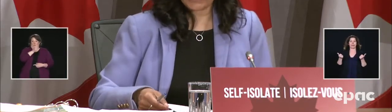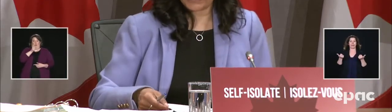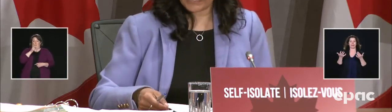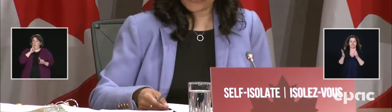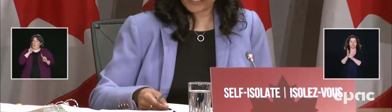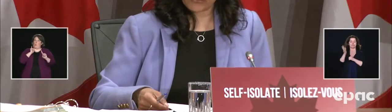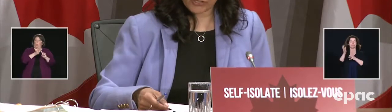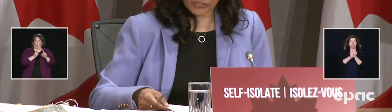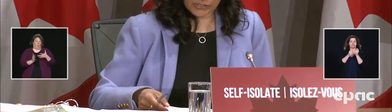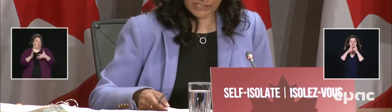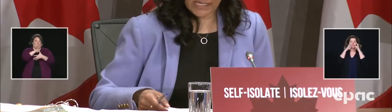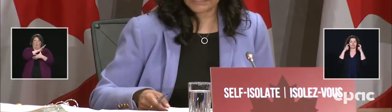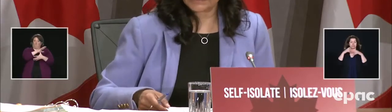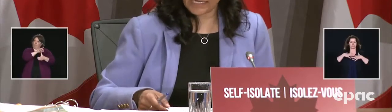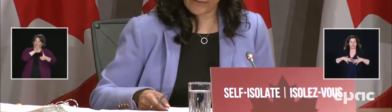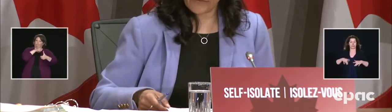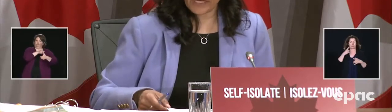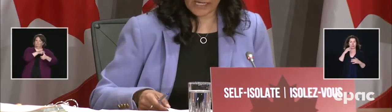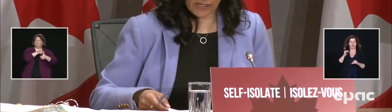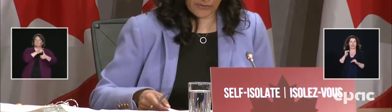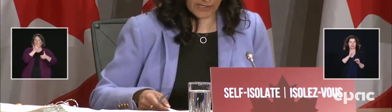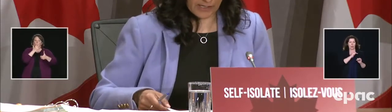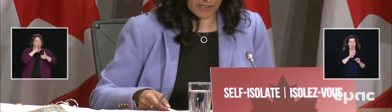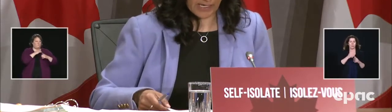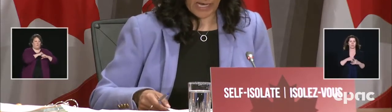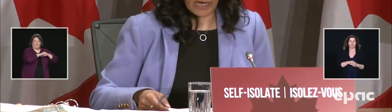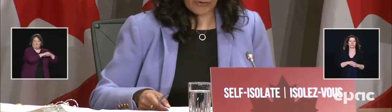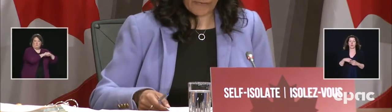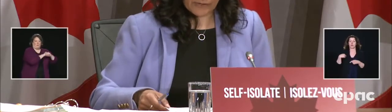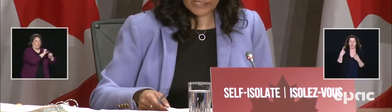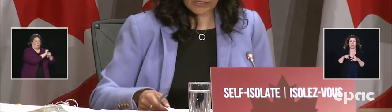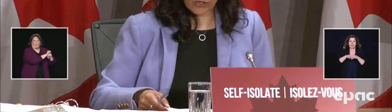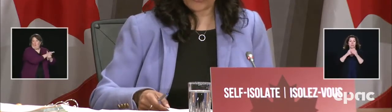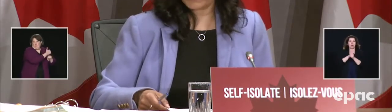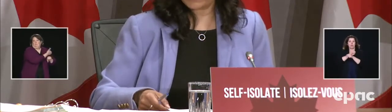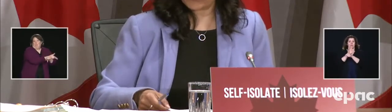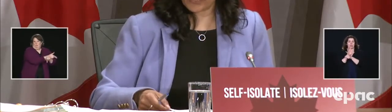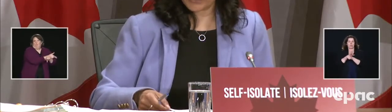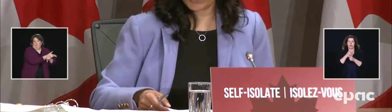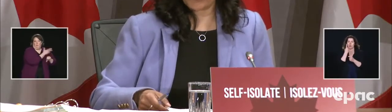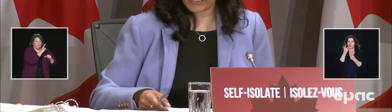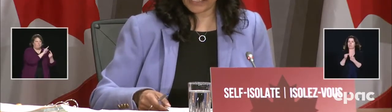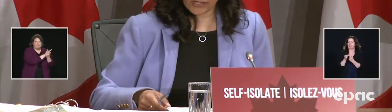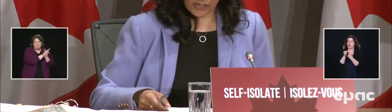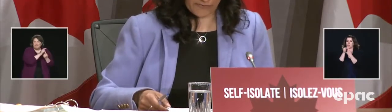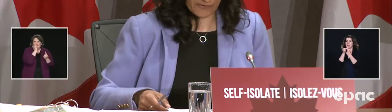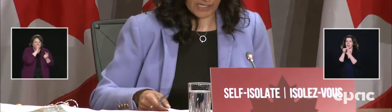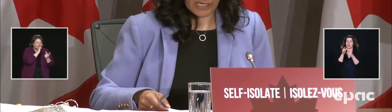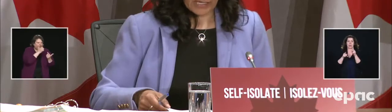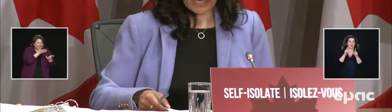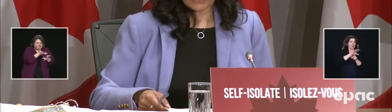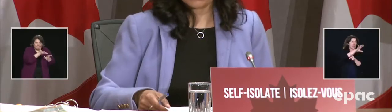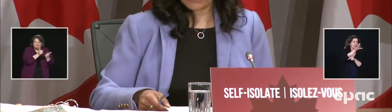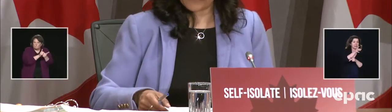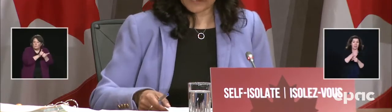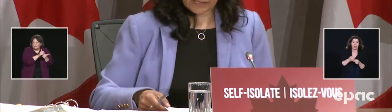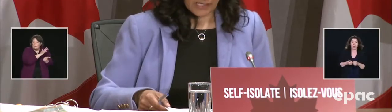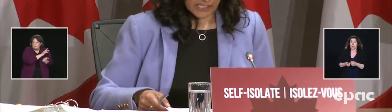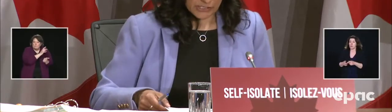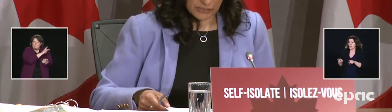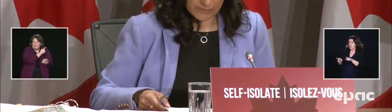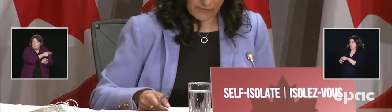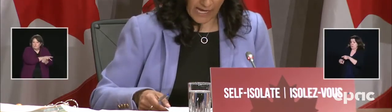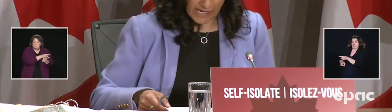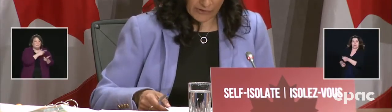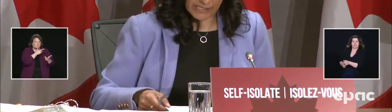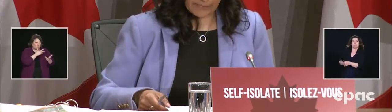especially frontline healthcare workers, safe and healthy. Our efforts at home and abroad are paying off. Gloves.